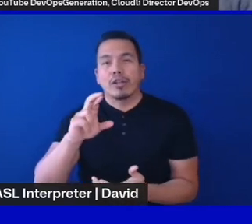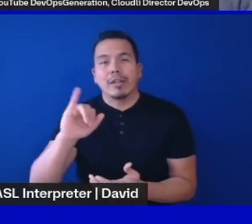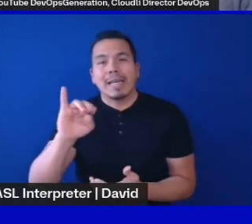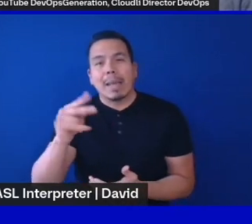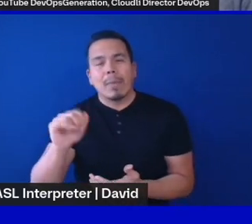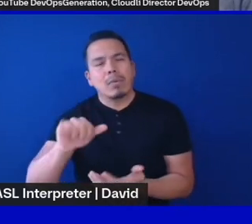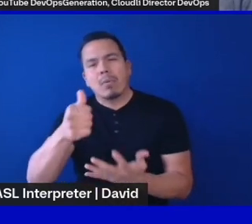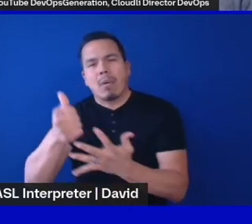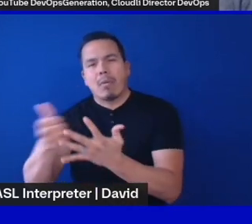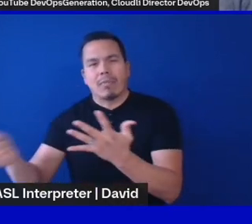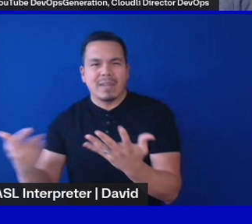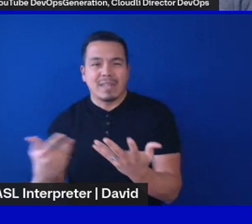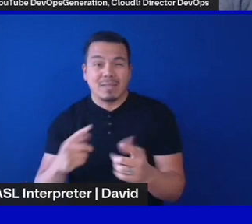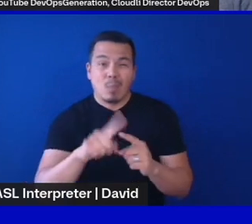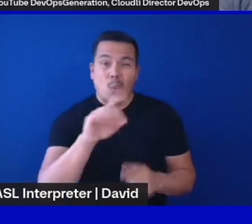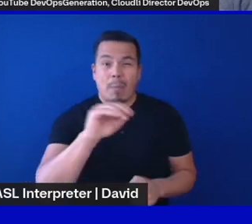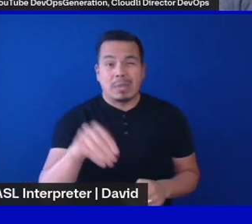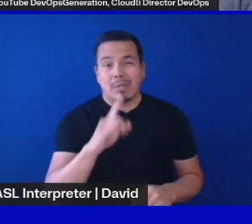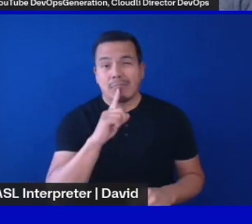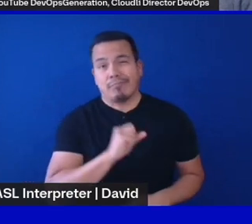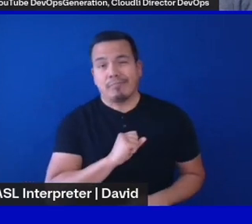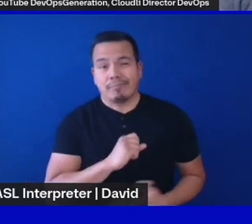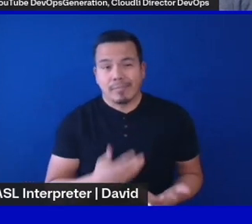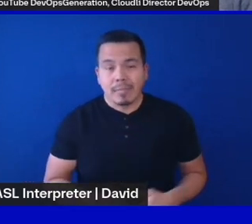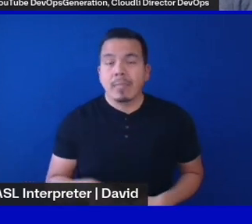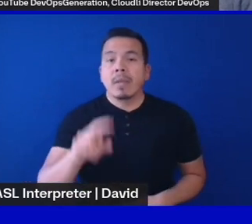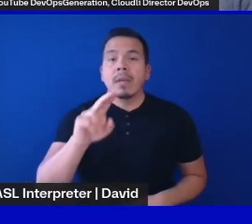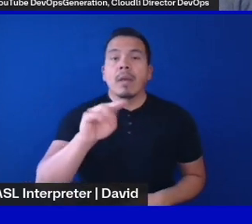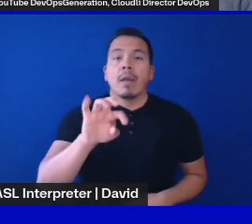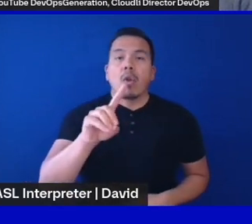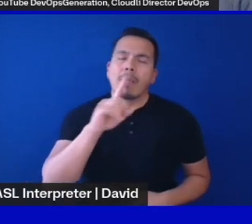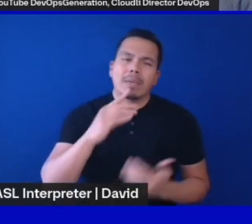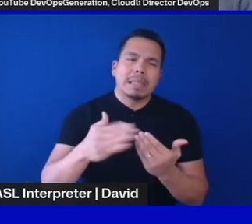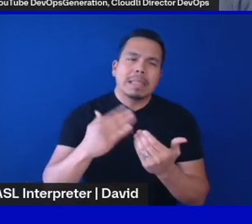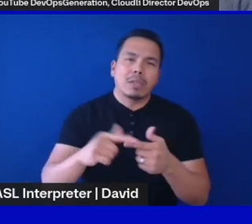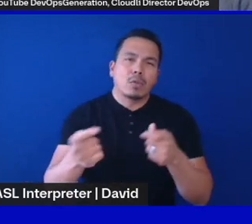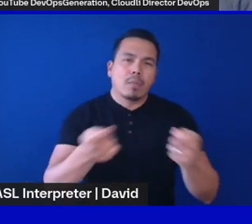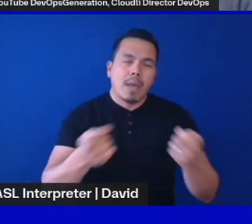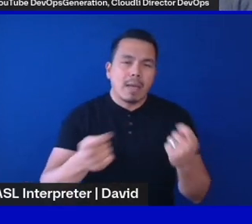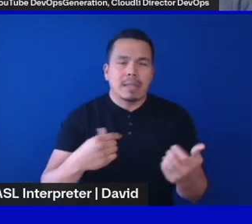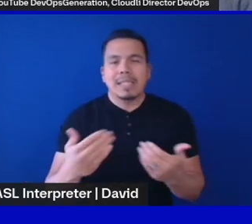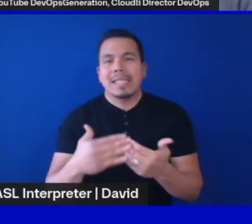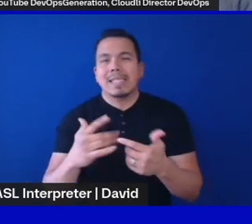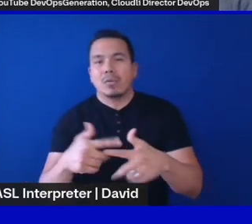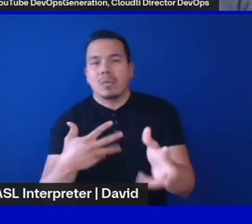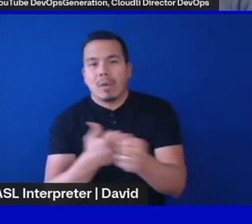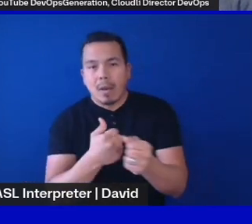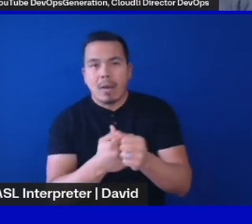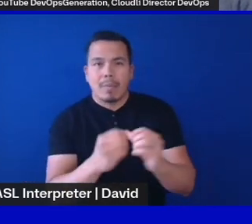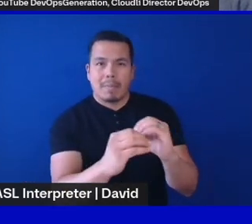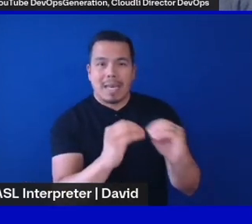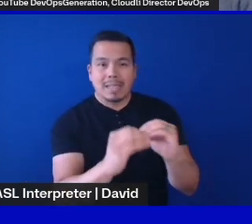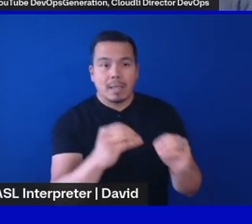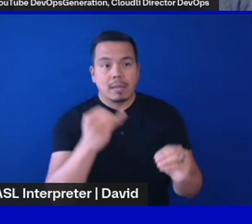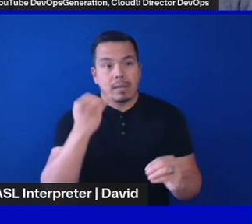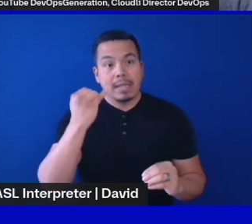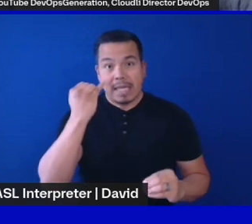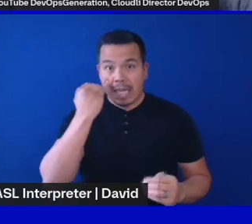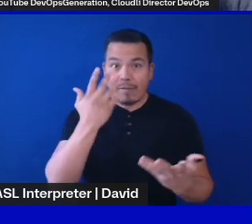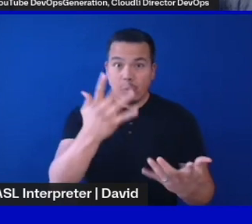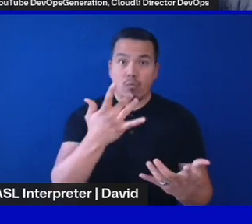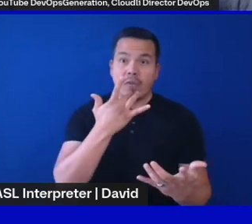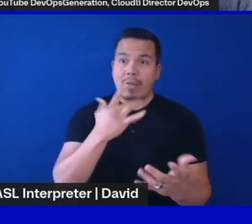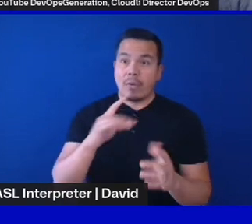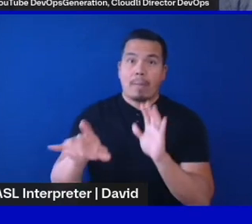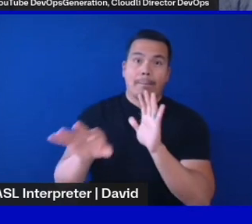artifacts. Nomad's simple to manage, maintain, and upgrade. And so if you want to pick sides, just listen to what I'm about to say.